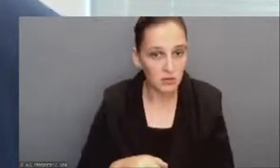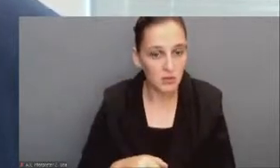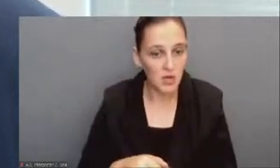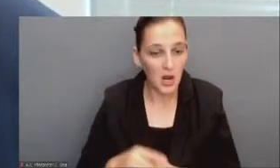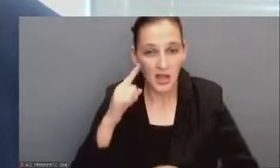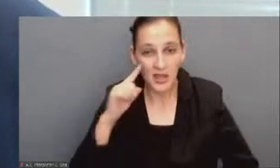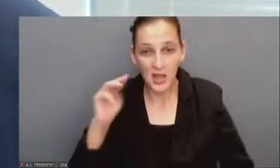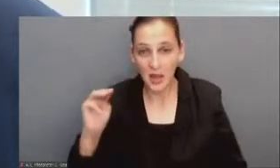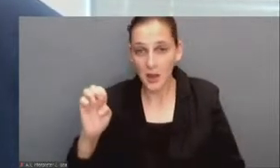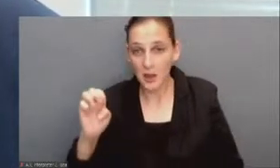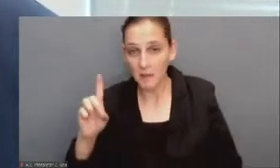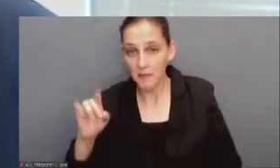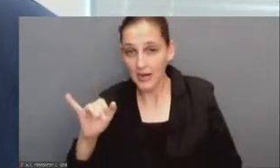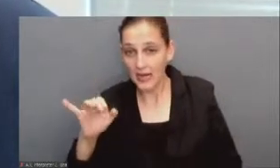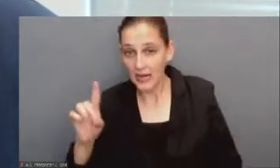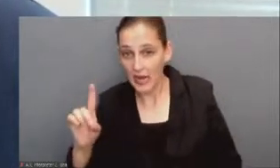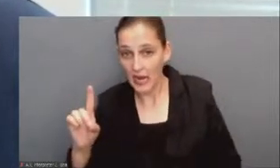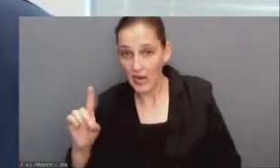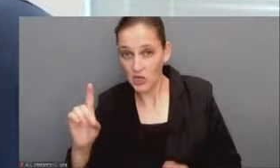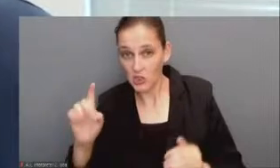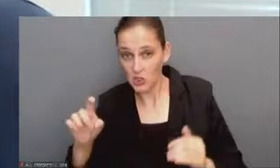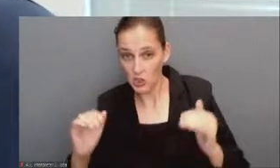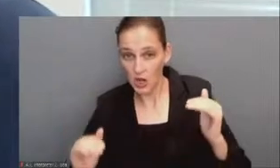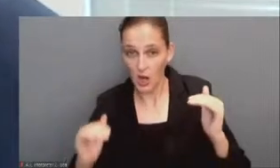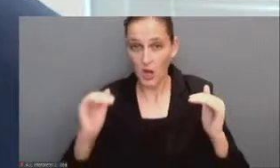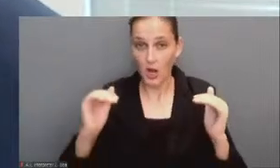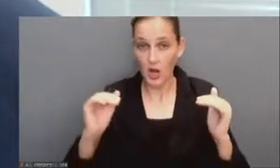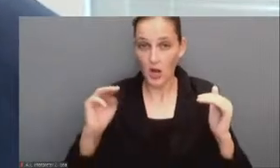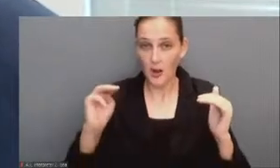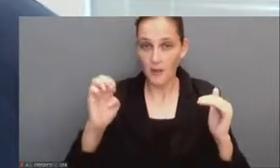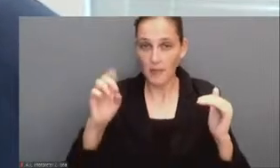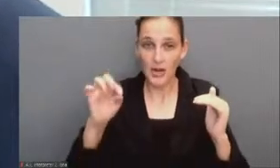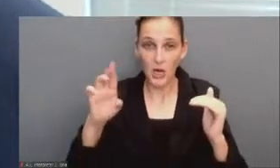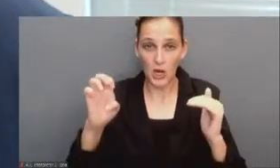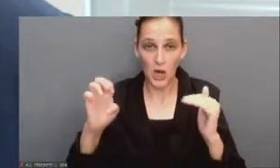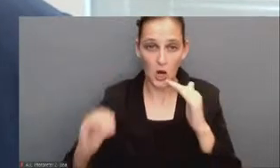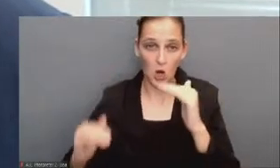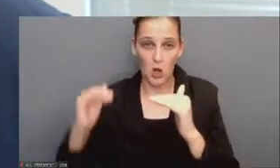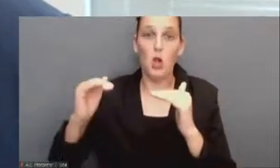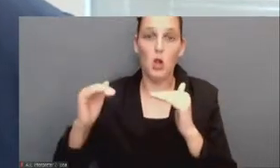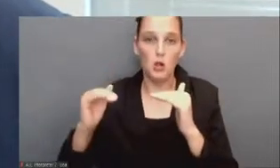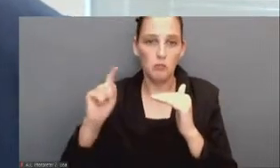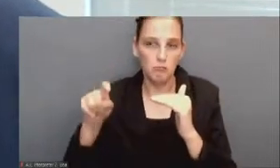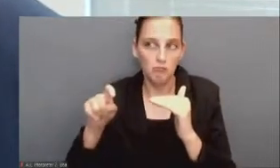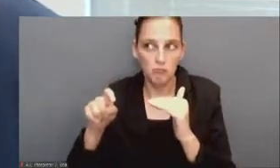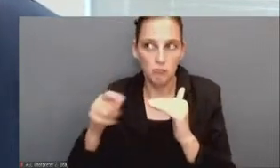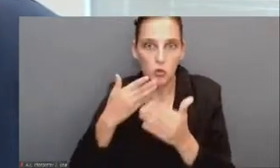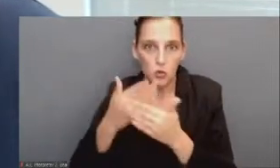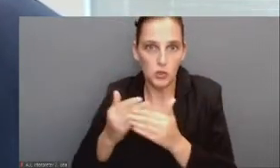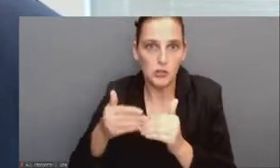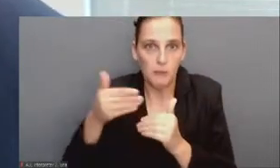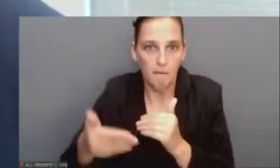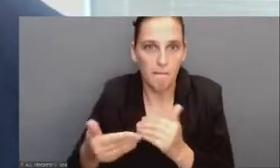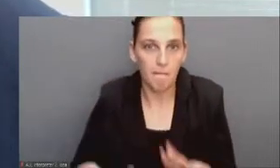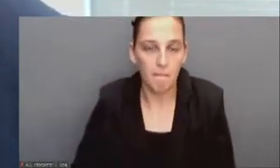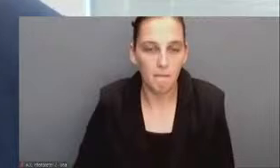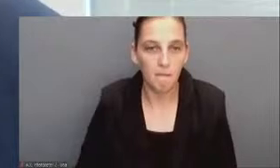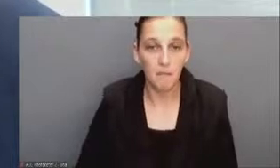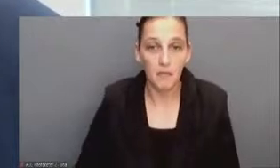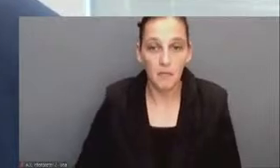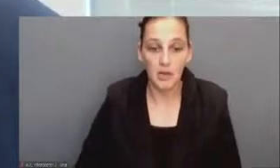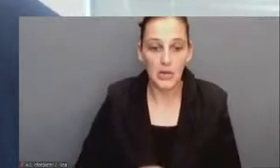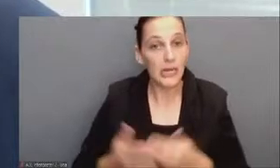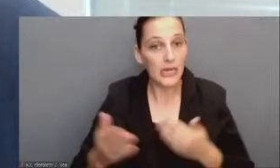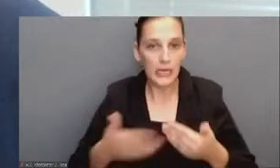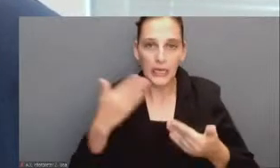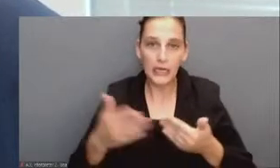level would be a significant first step in our country. This will not be easy. States have a